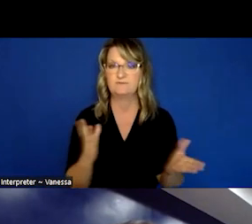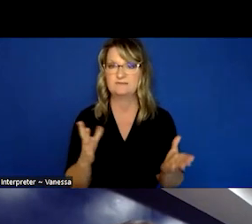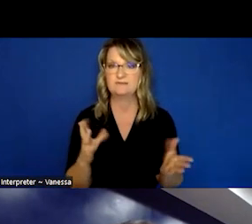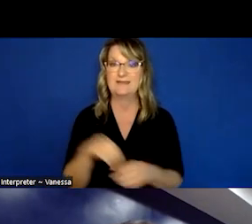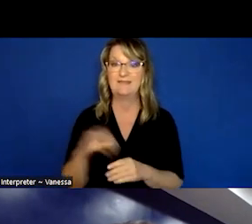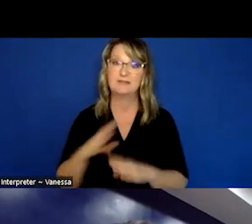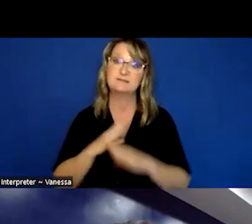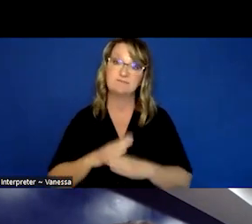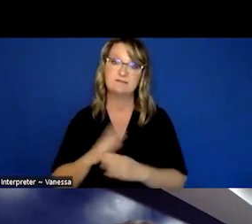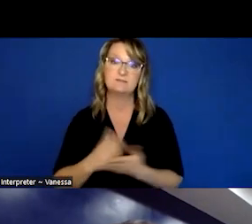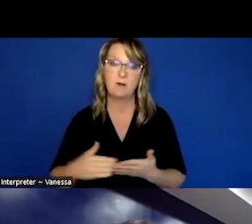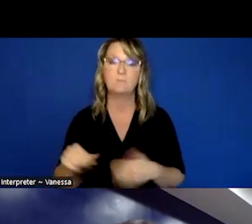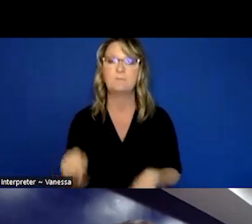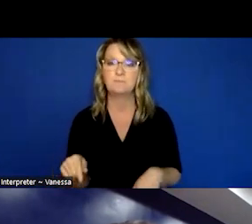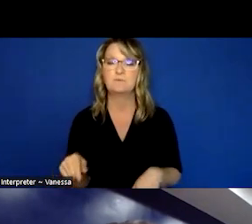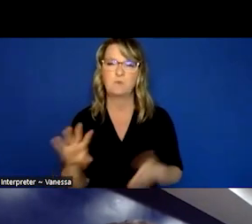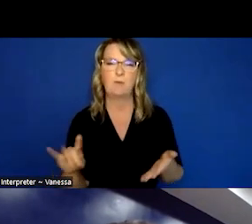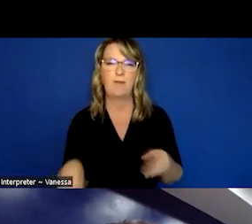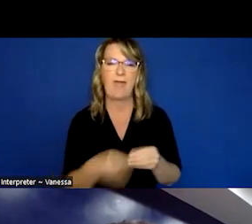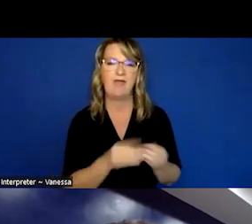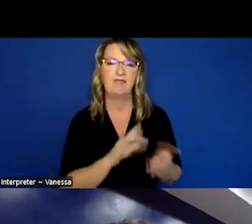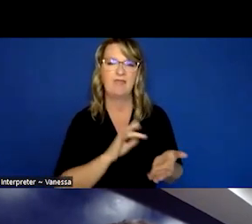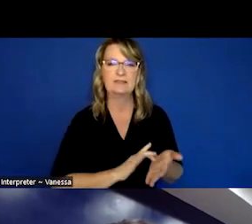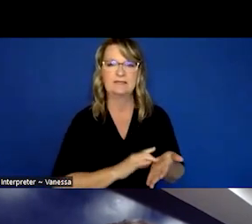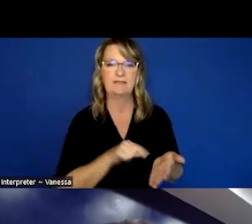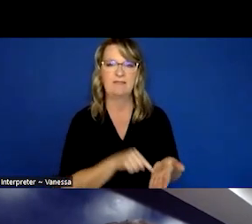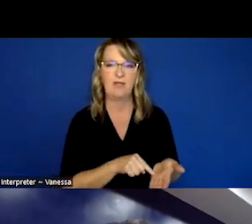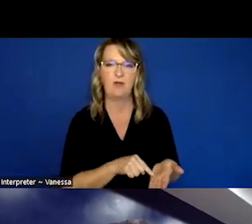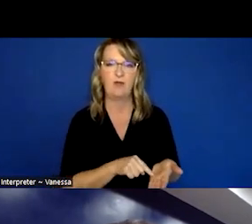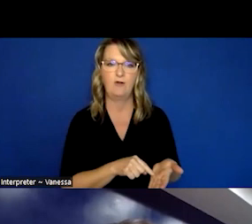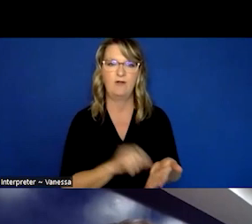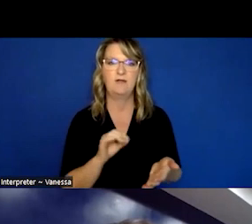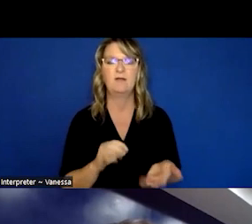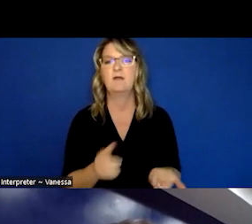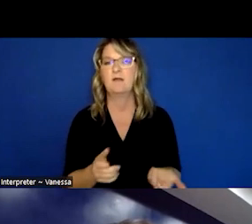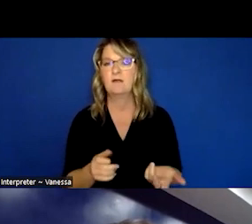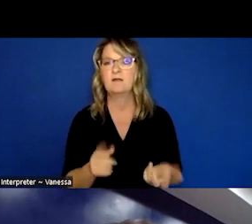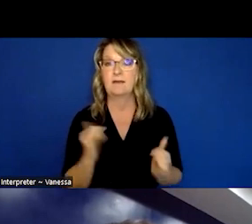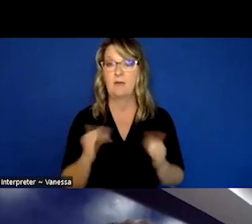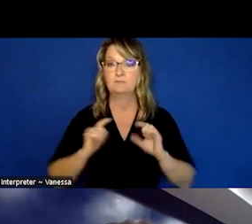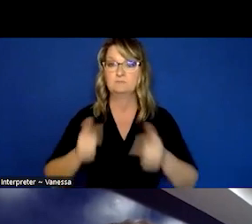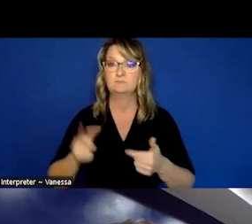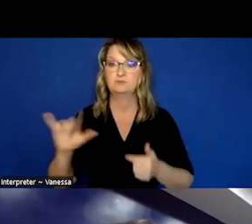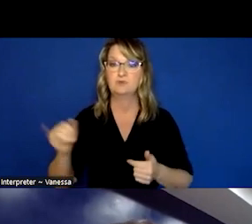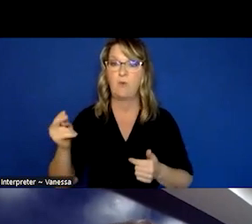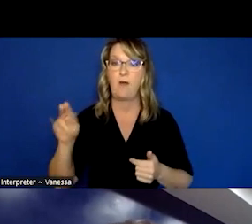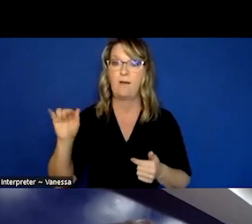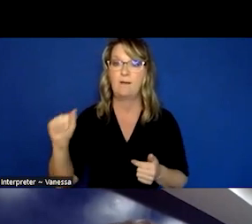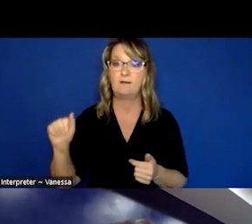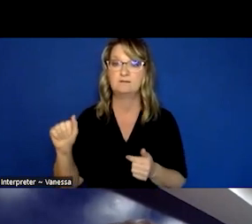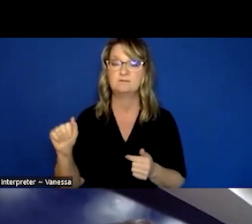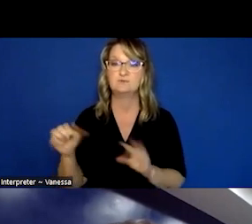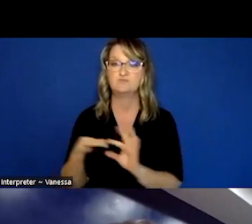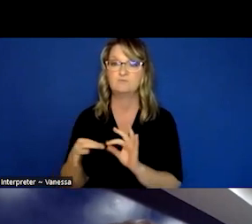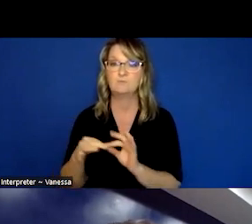So I'll also put a link to that. If I can share the language, I will, but otherwise I'm going to turn to Joanna. It's a nice step forward